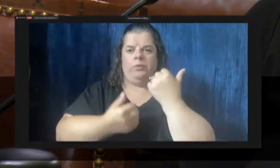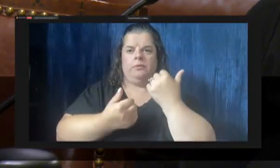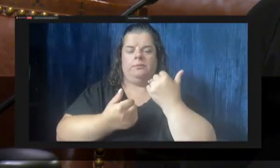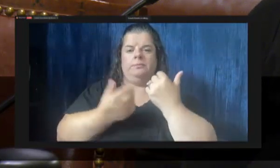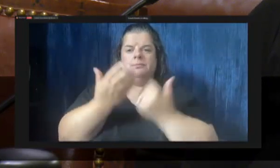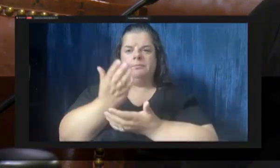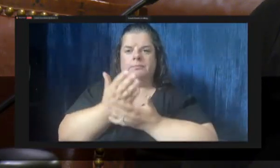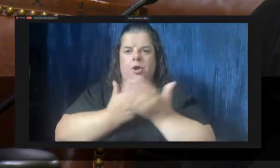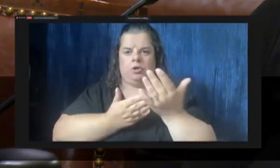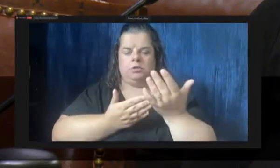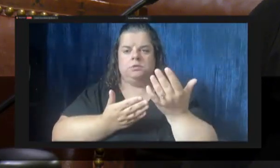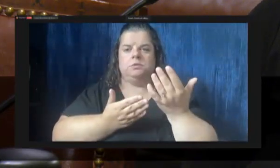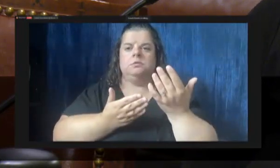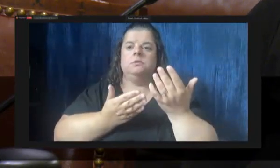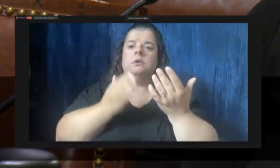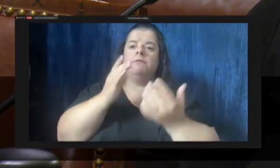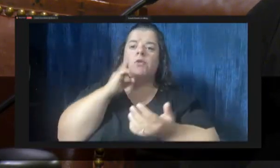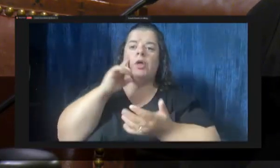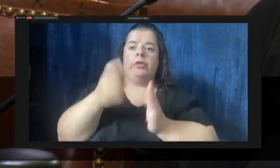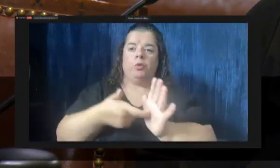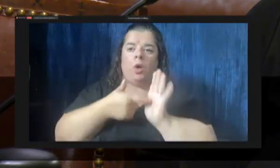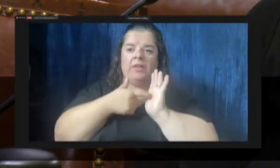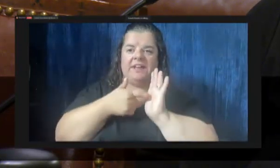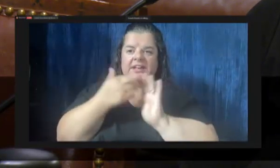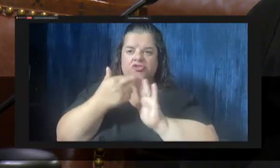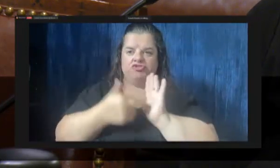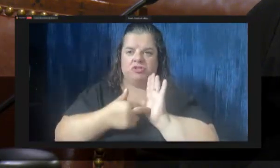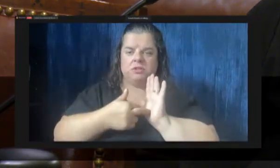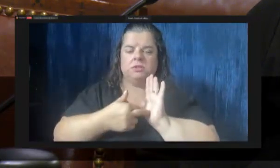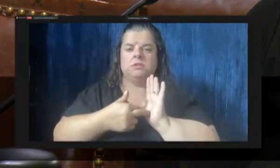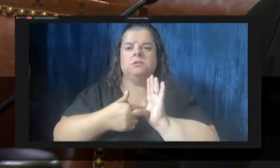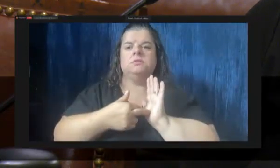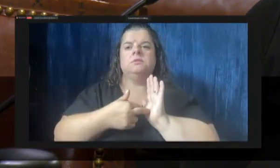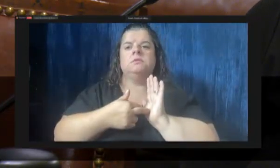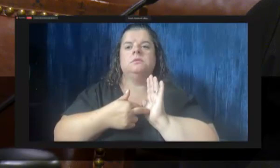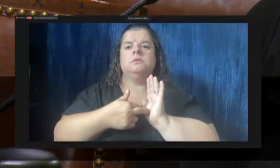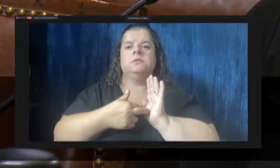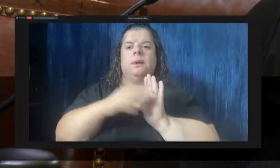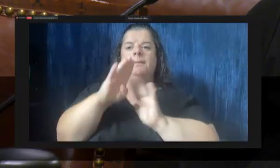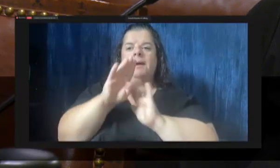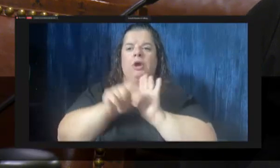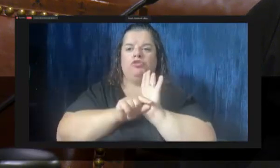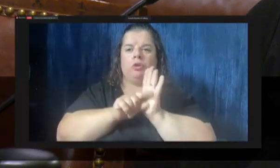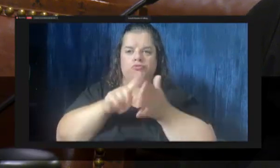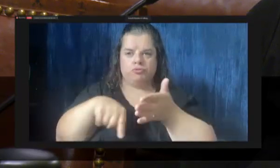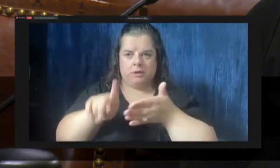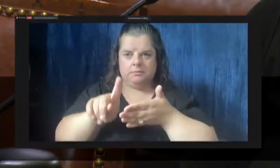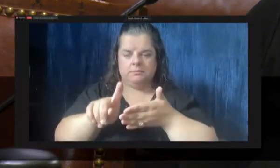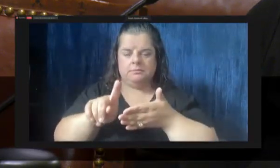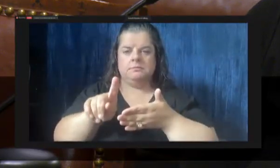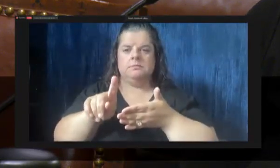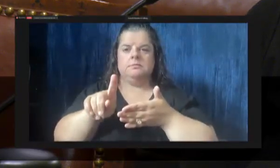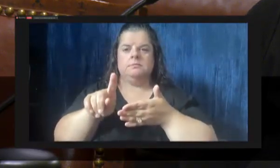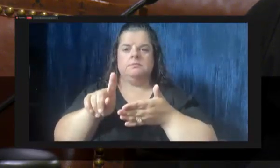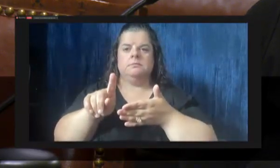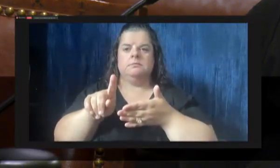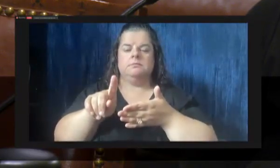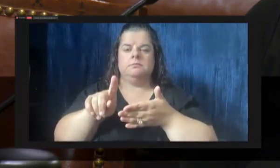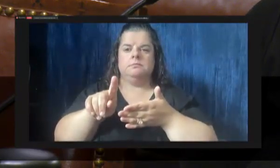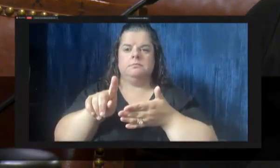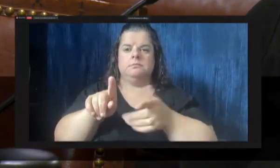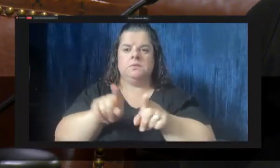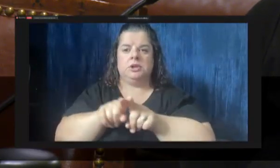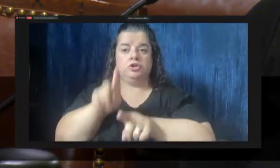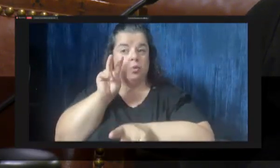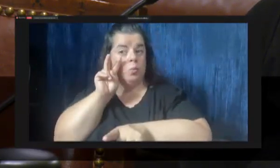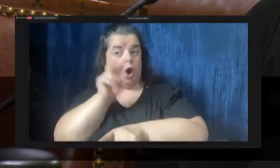point, the qualifications are, they do background checks on them, and then they actually, you know, watch them